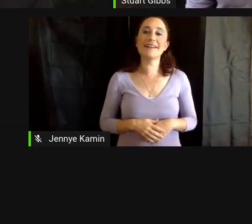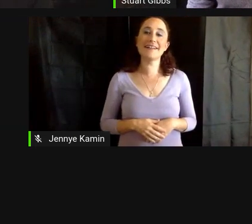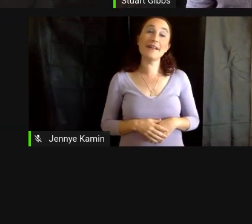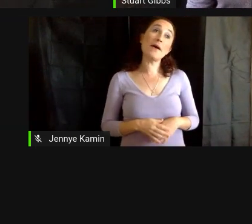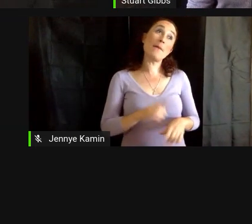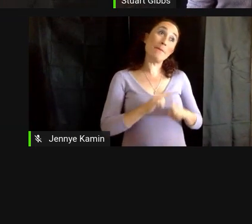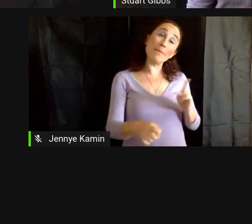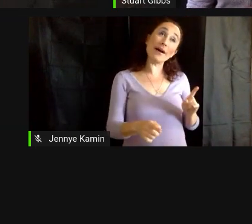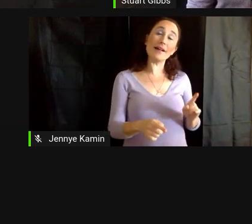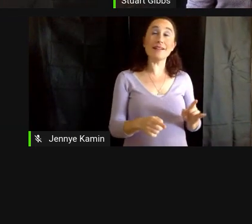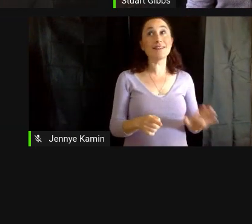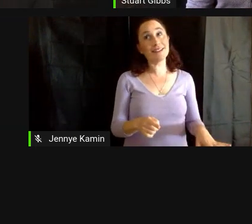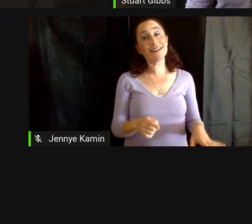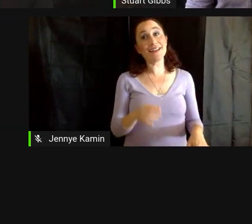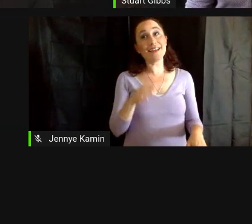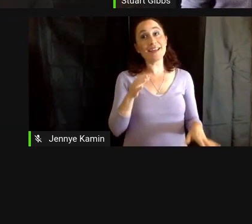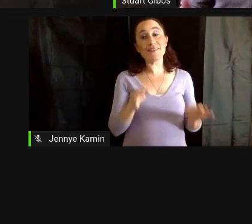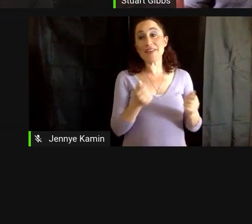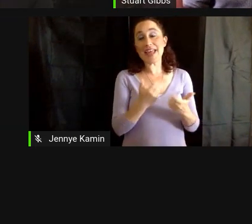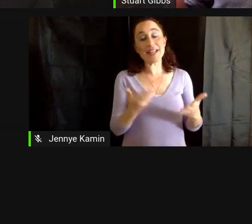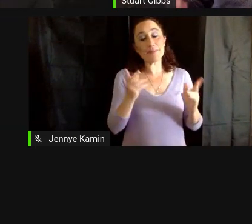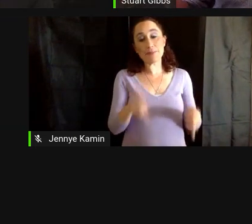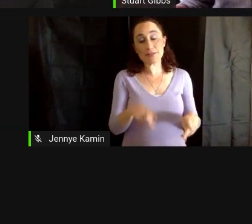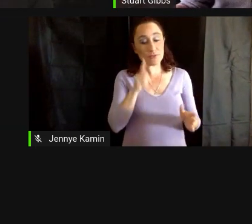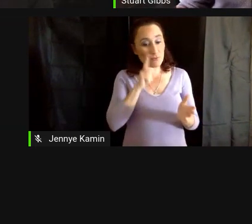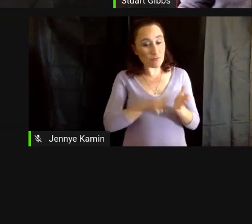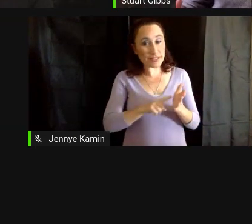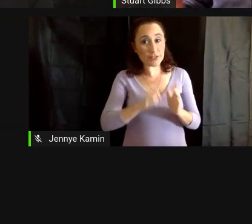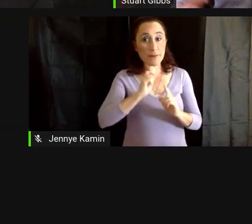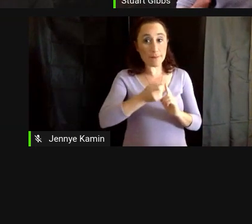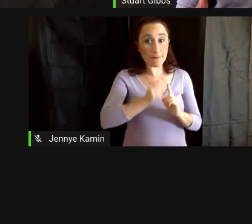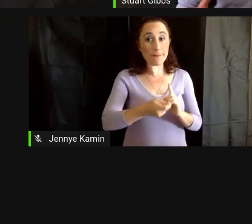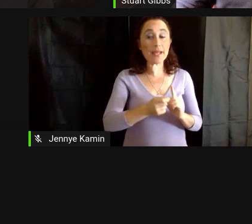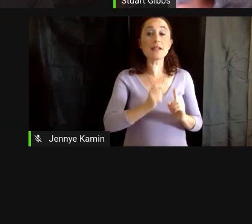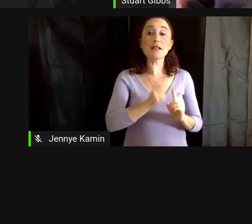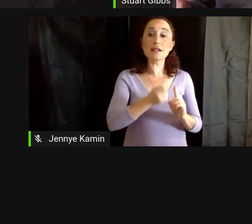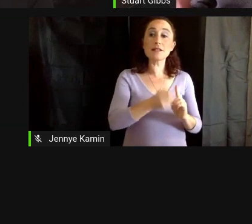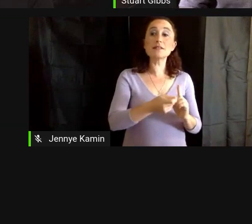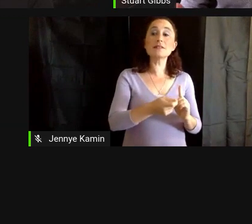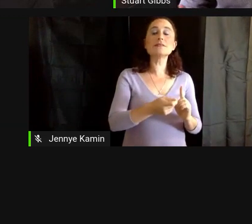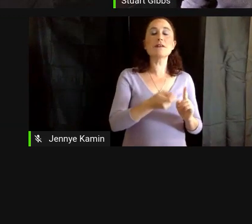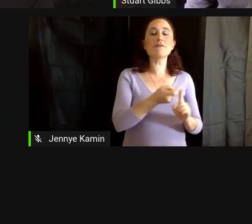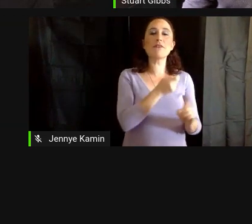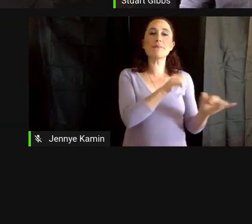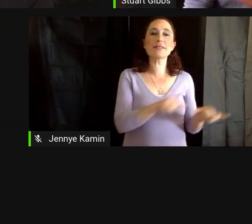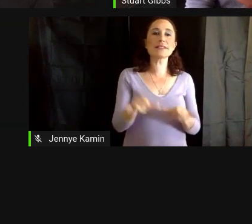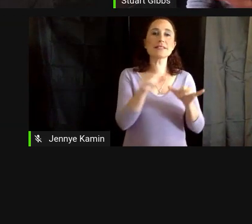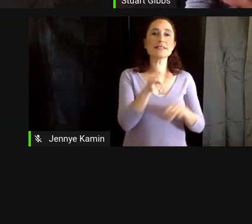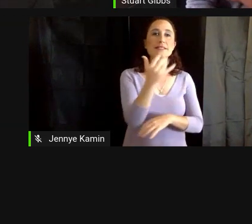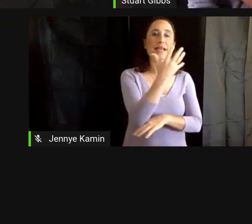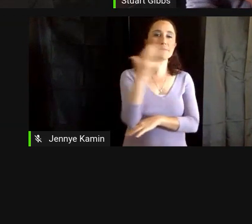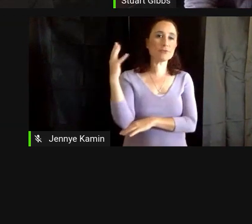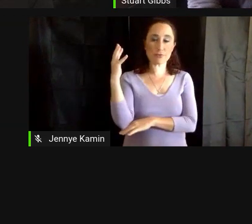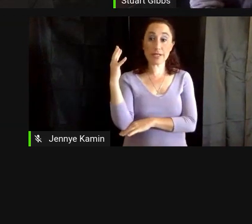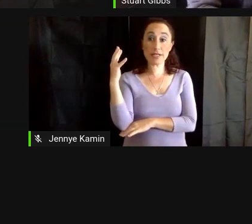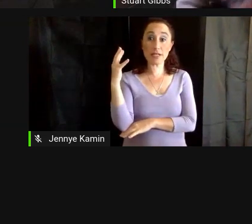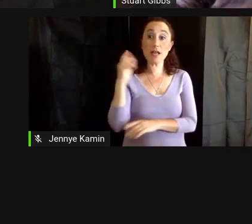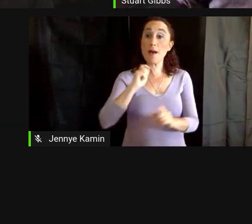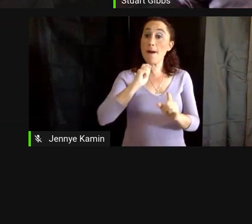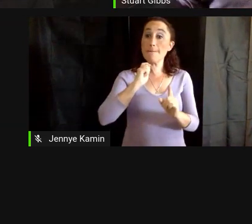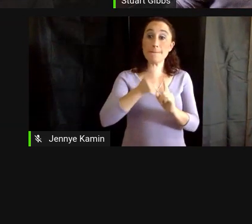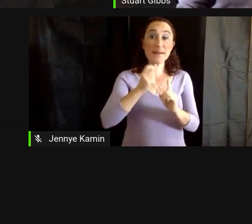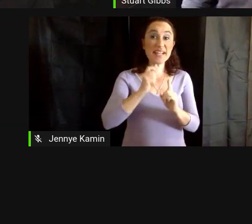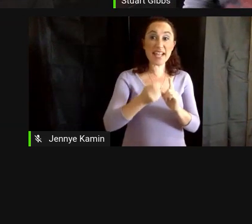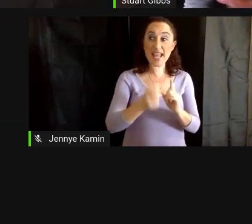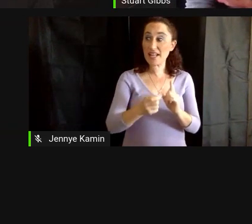research has in the past couple of years, that actually all bananas are come from trees that are pretty much related, and there is a banana blight that is possibly going to wipe out